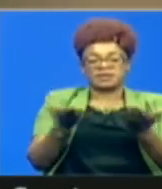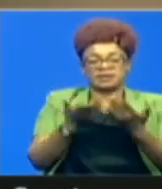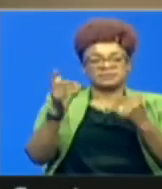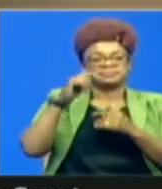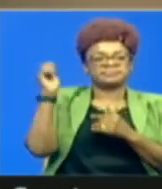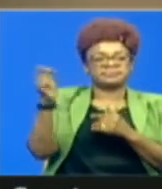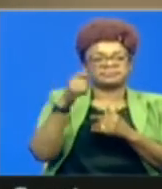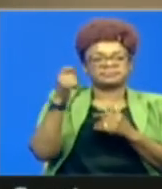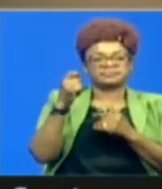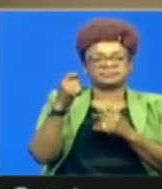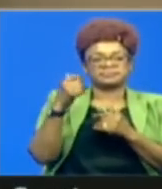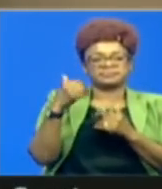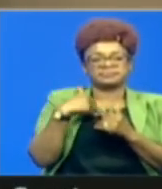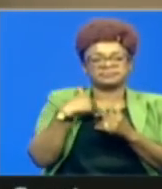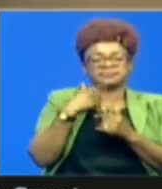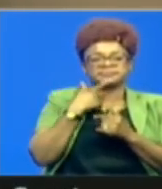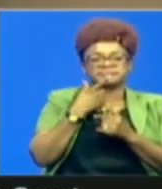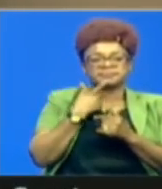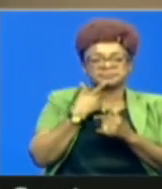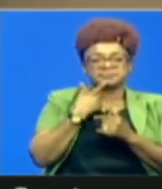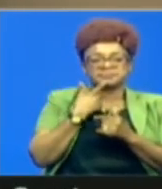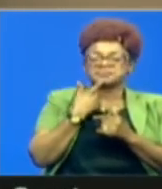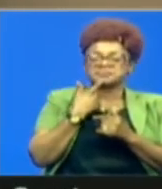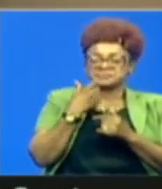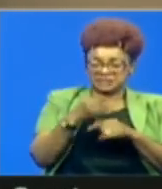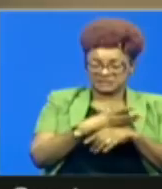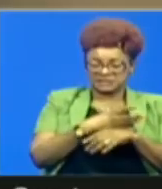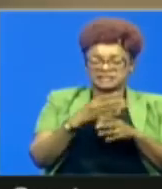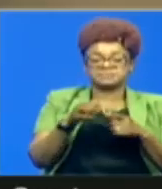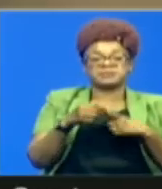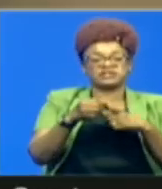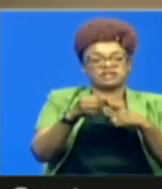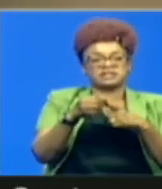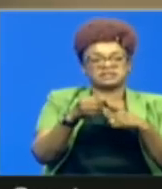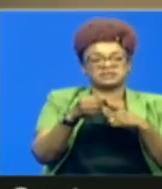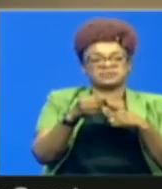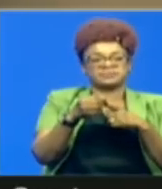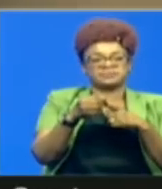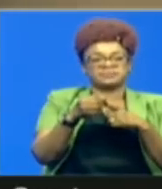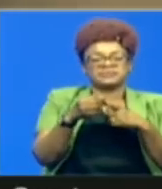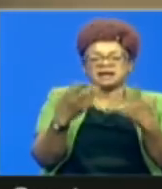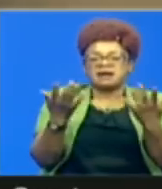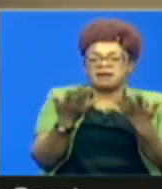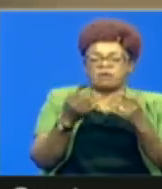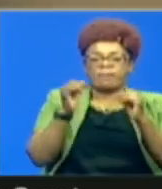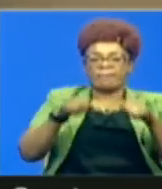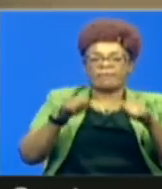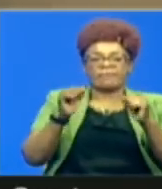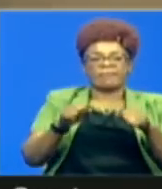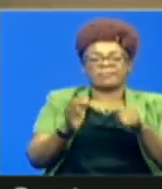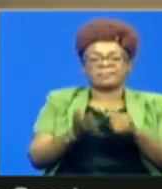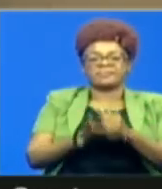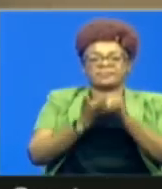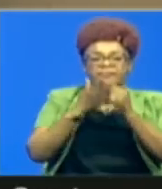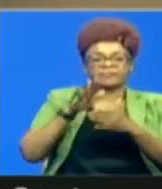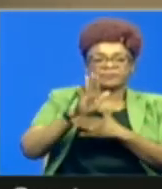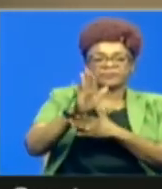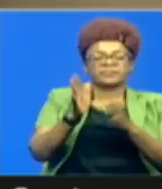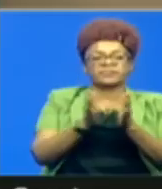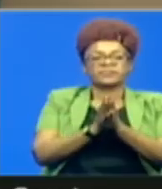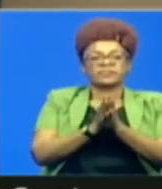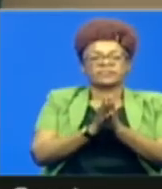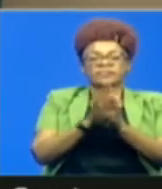an oncologist is essentially a cancer specialist. All right, well, how can you help yourself? These are some of the preventable